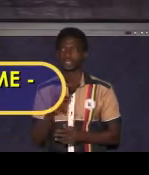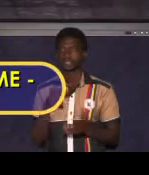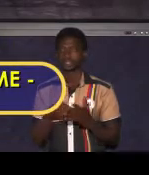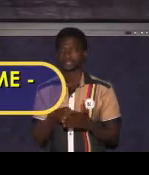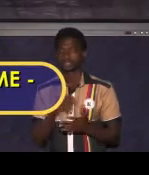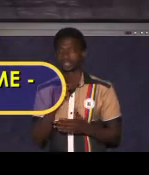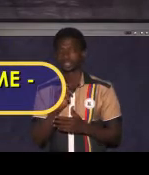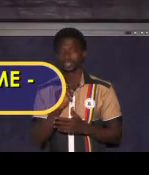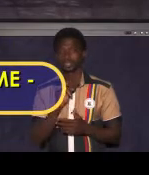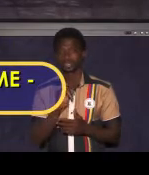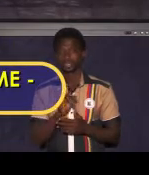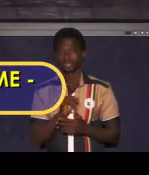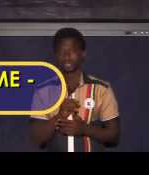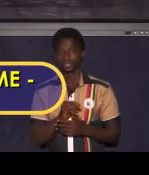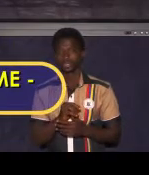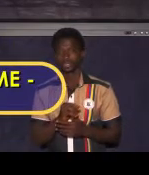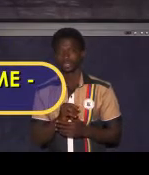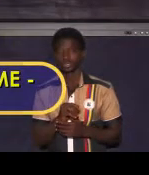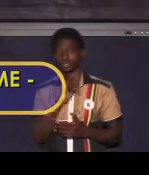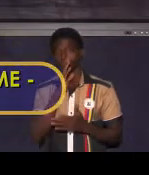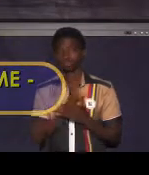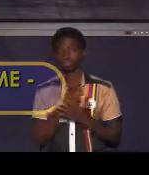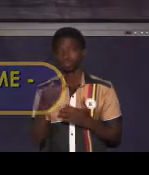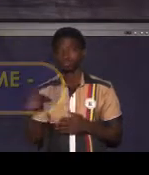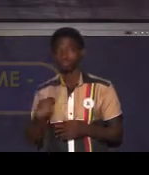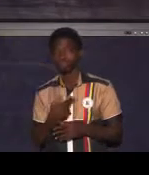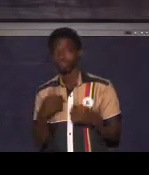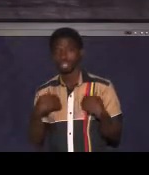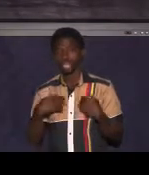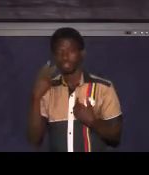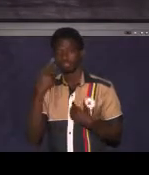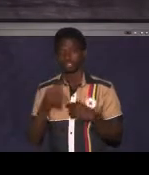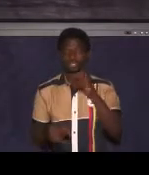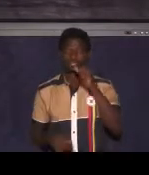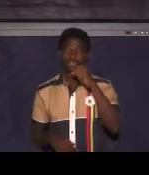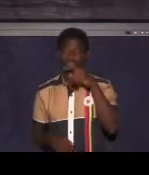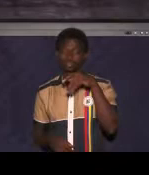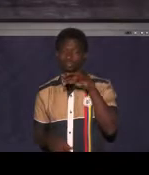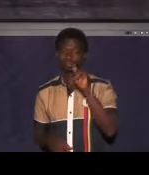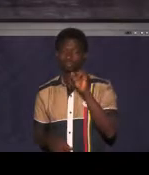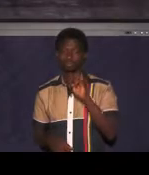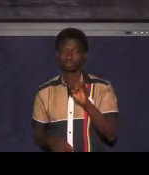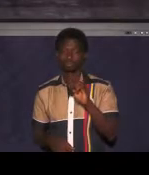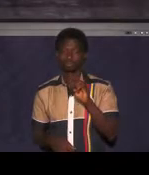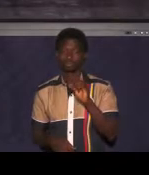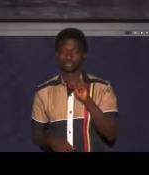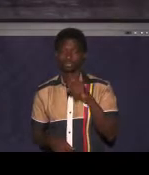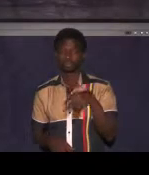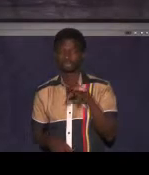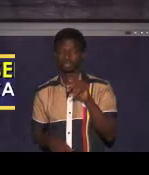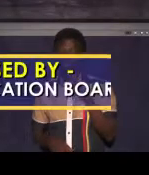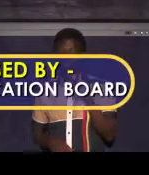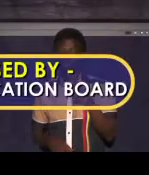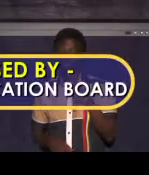is, I believe some of us have seen some of the spray perfume or